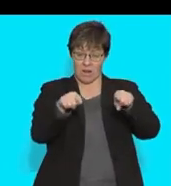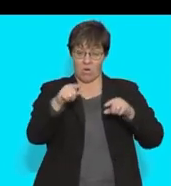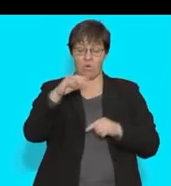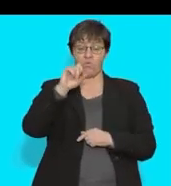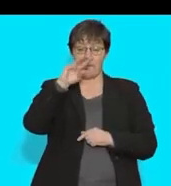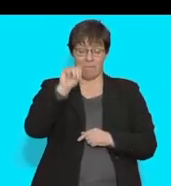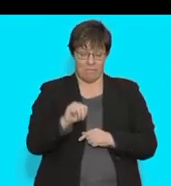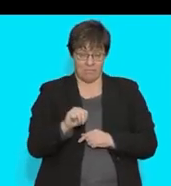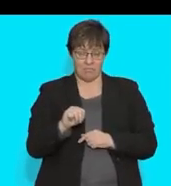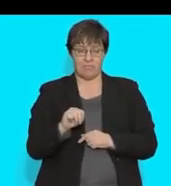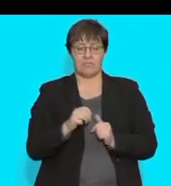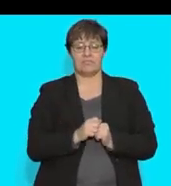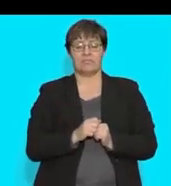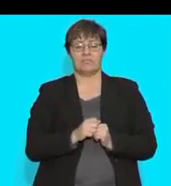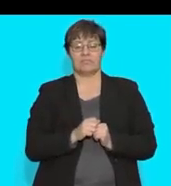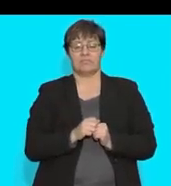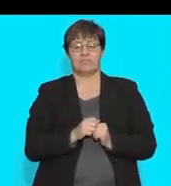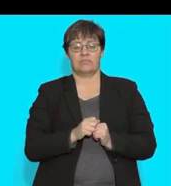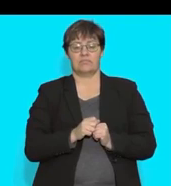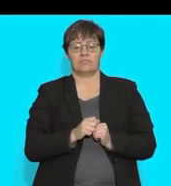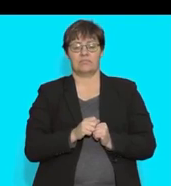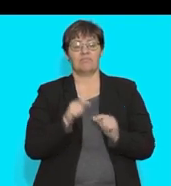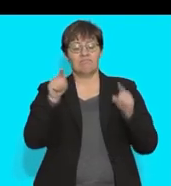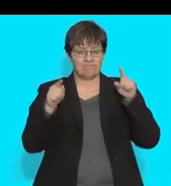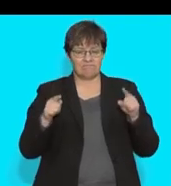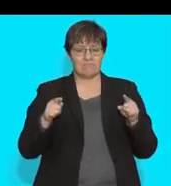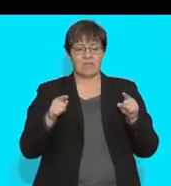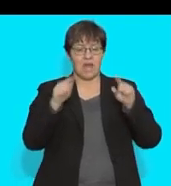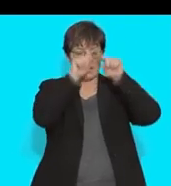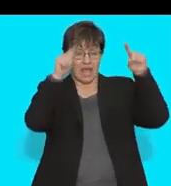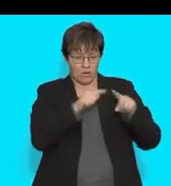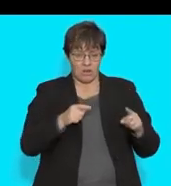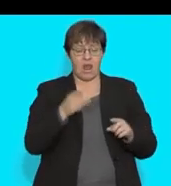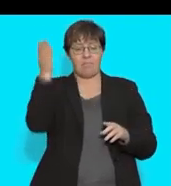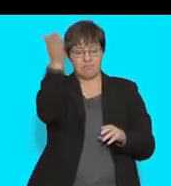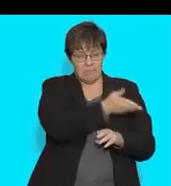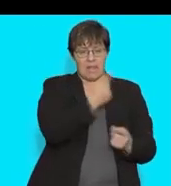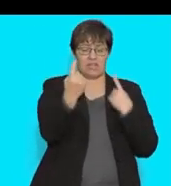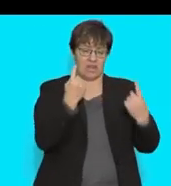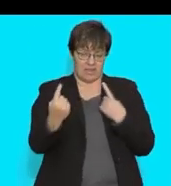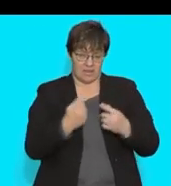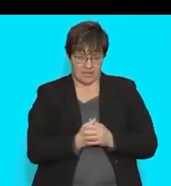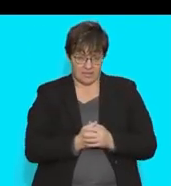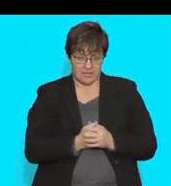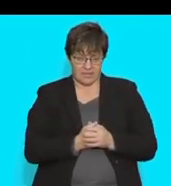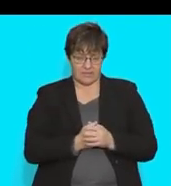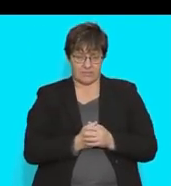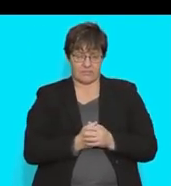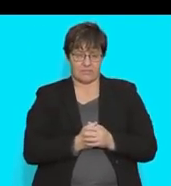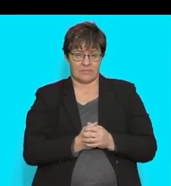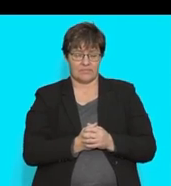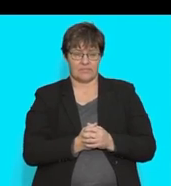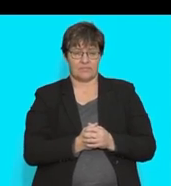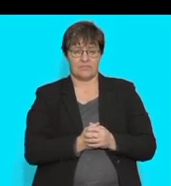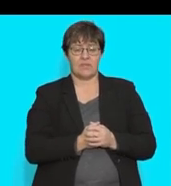parallelogram, the diagonals normally bisect each other. That is very key. Also, you need to